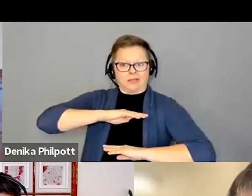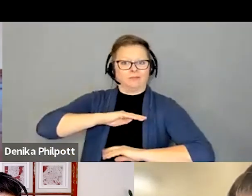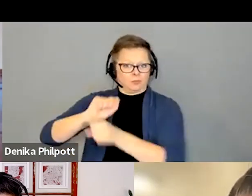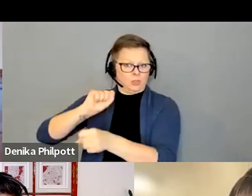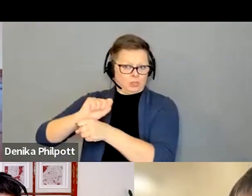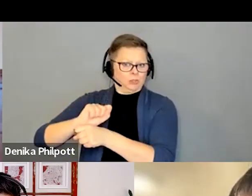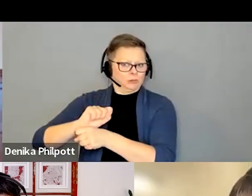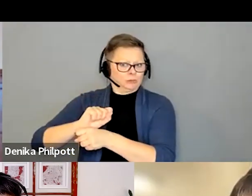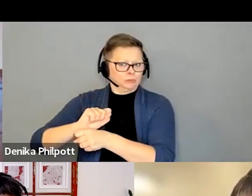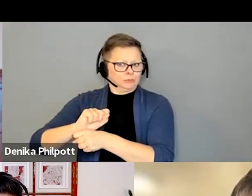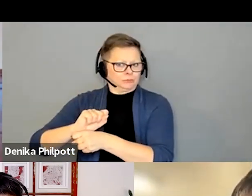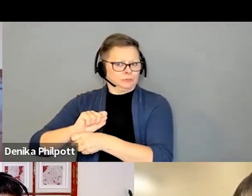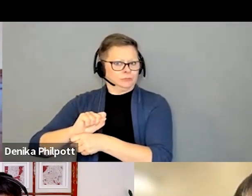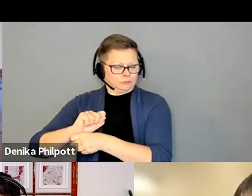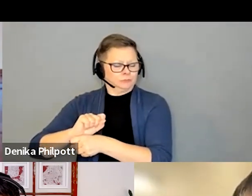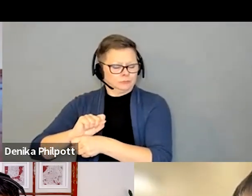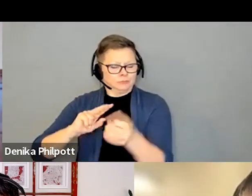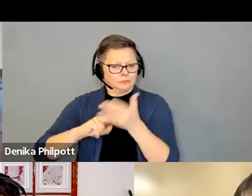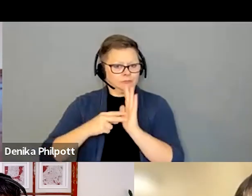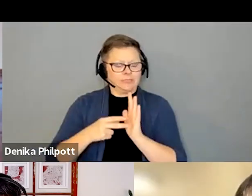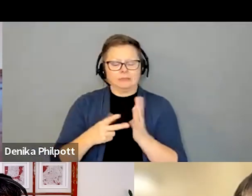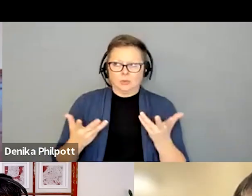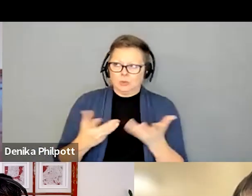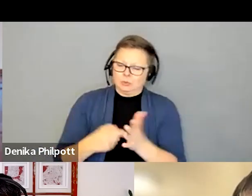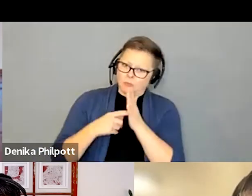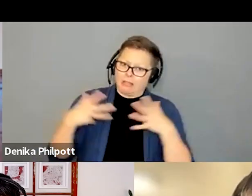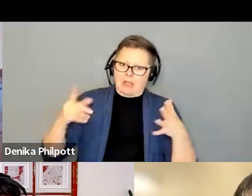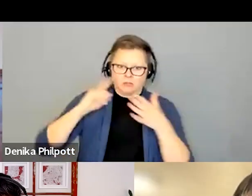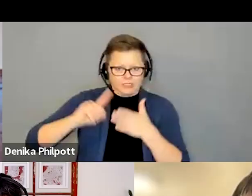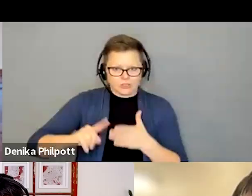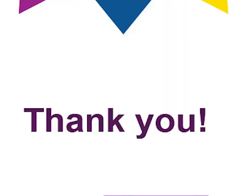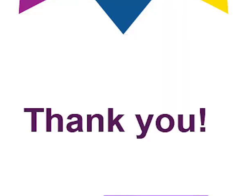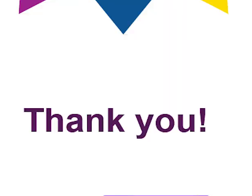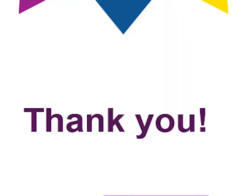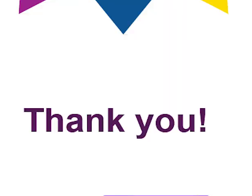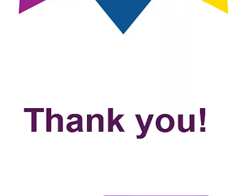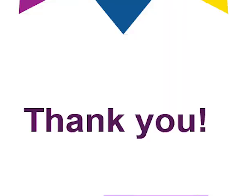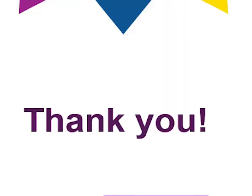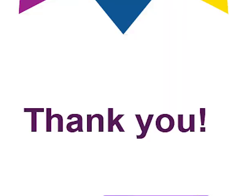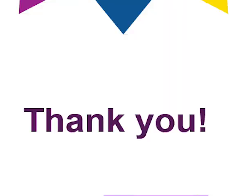require a lot of follow-up research. Thanks, everyone.